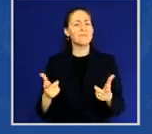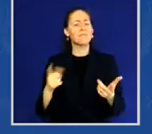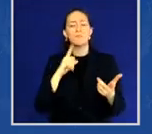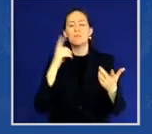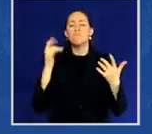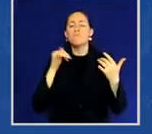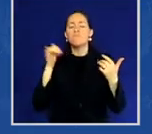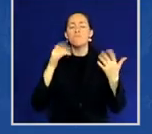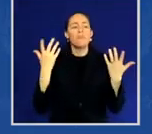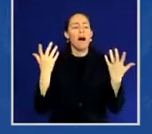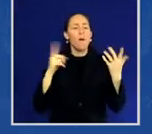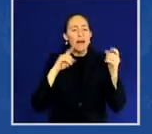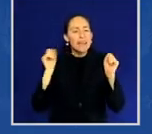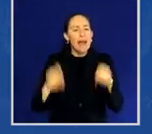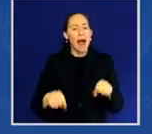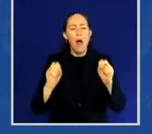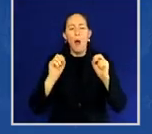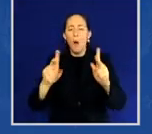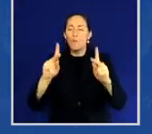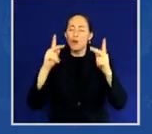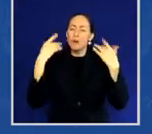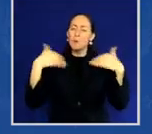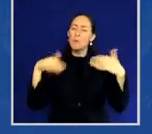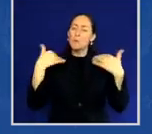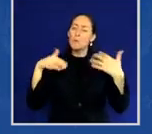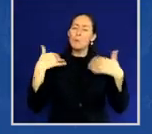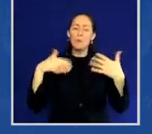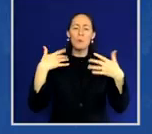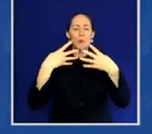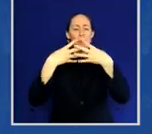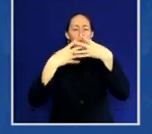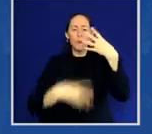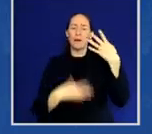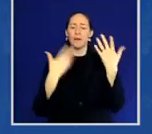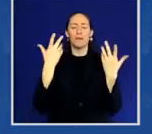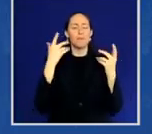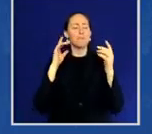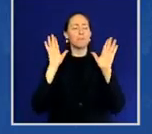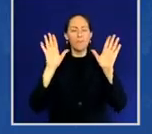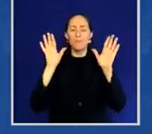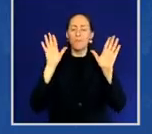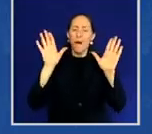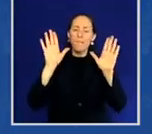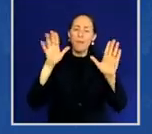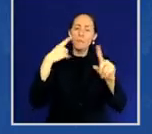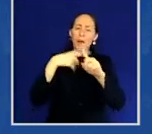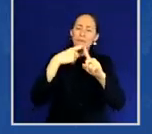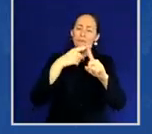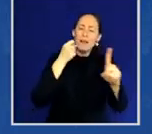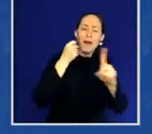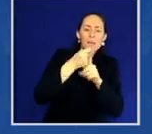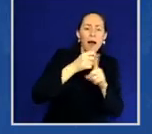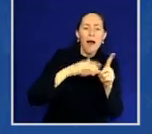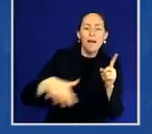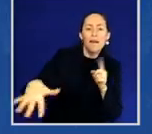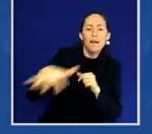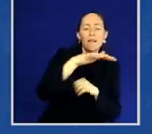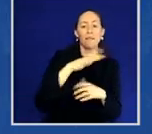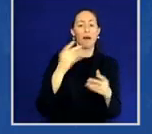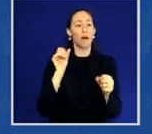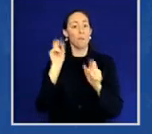an incredibly positive impact on the environment, incredibly positive impact on work,